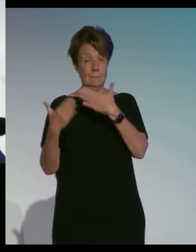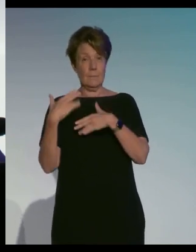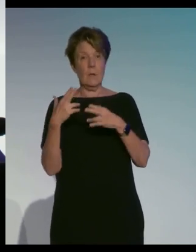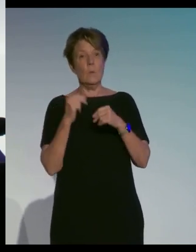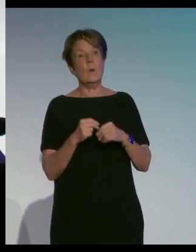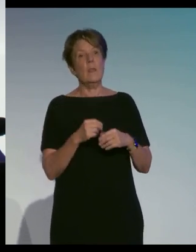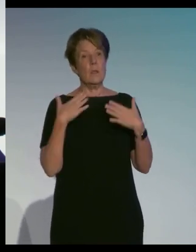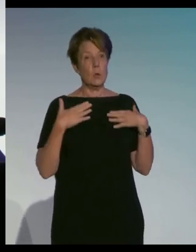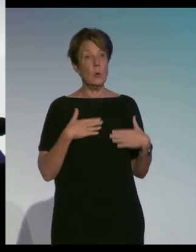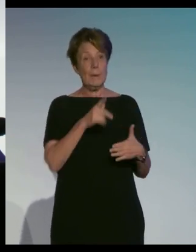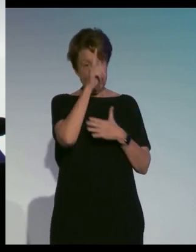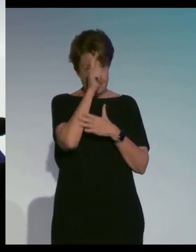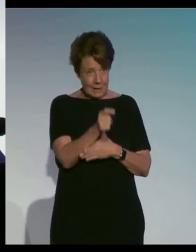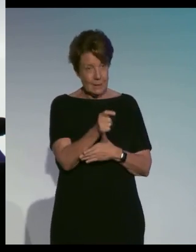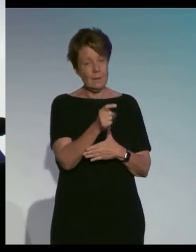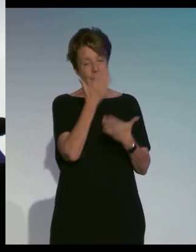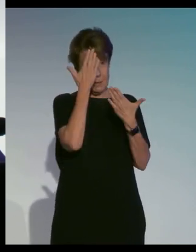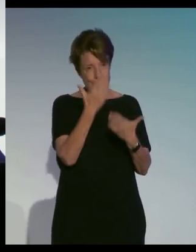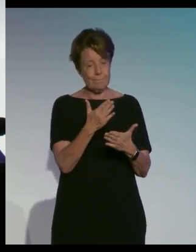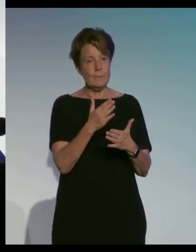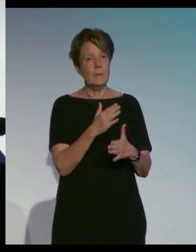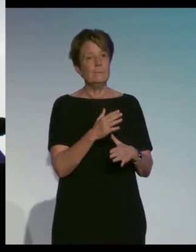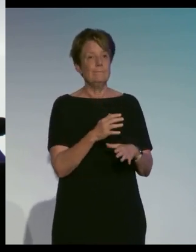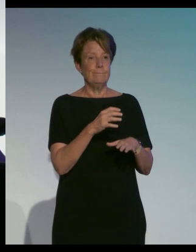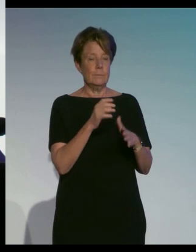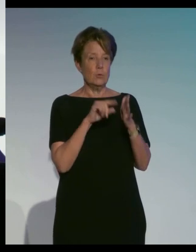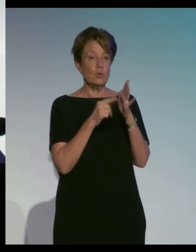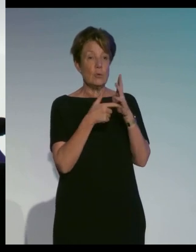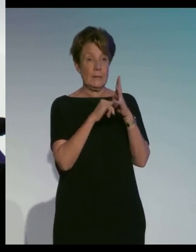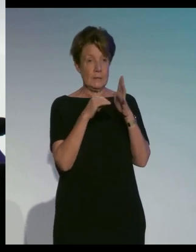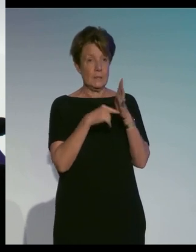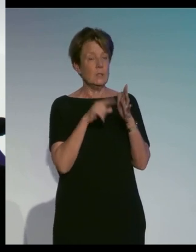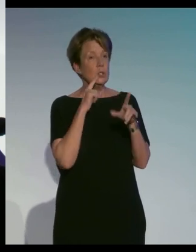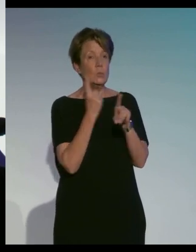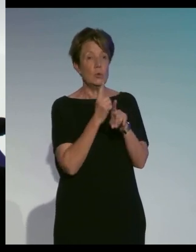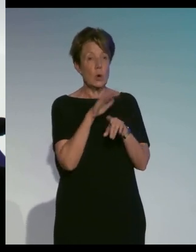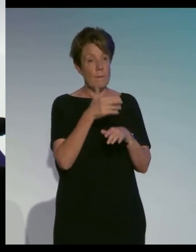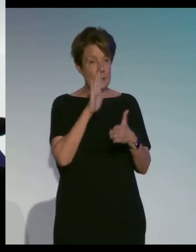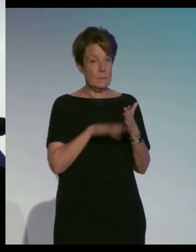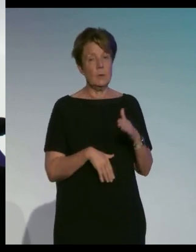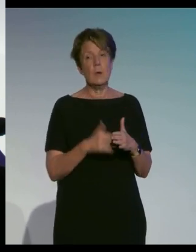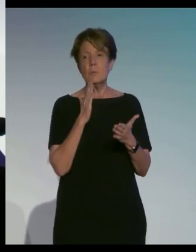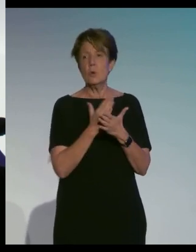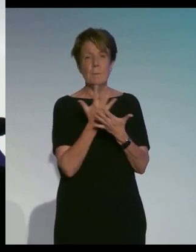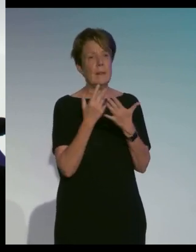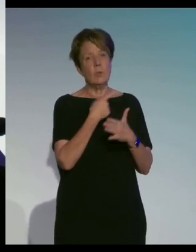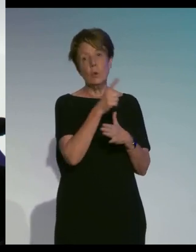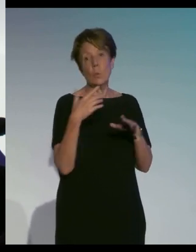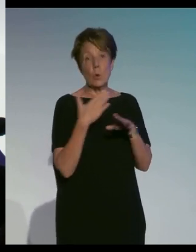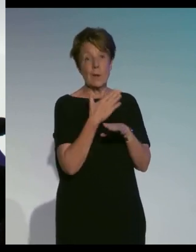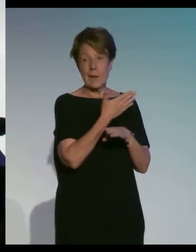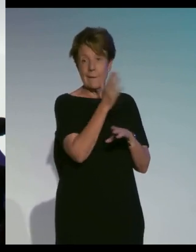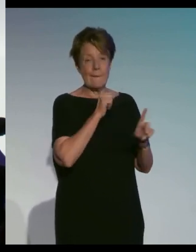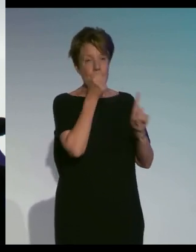Dignity Trust, and Rosanna is going to talk to you now about that experience, because I'm sure many of you working out there on the ground as